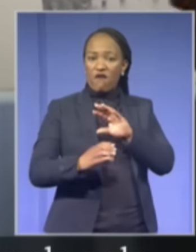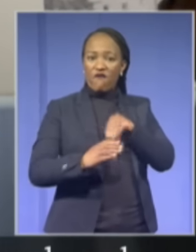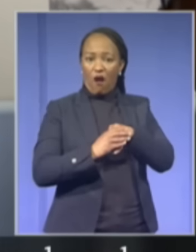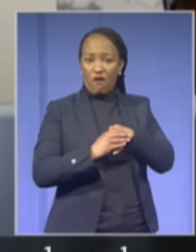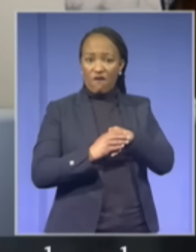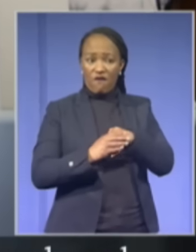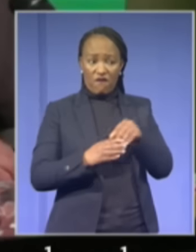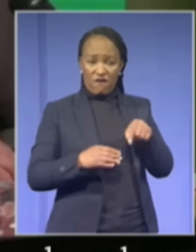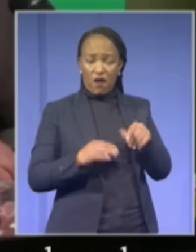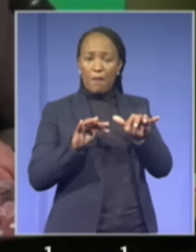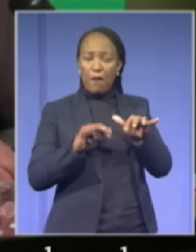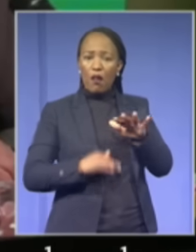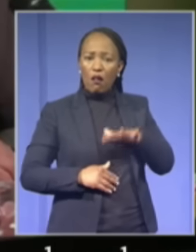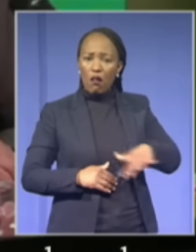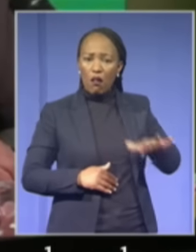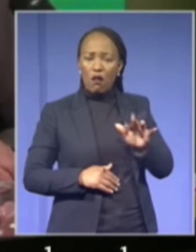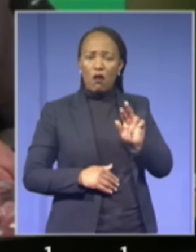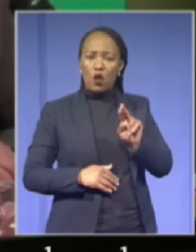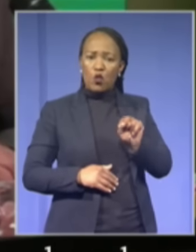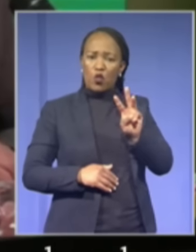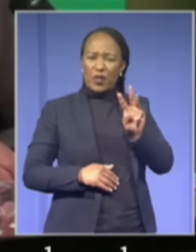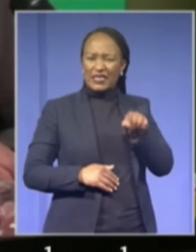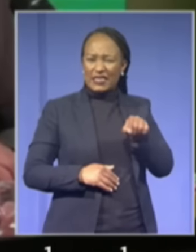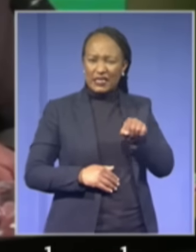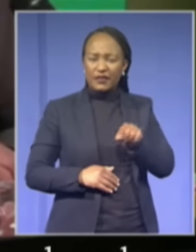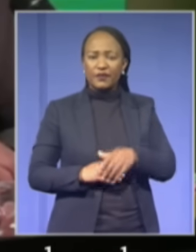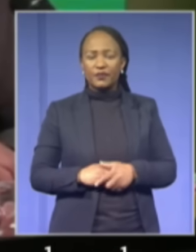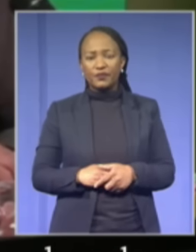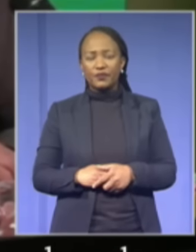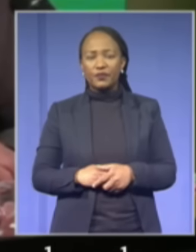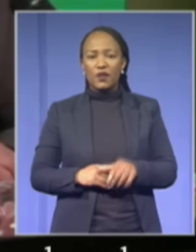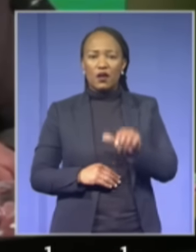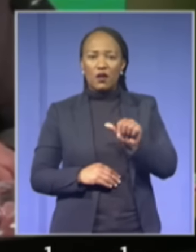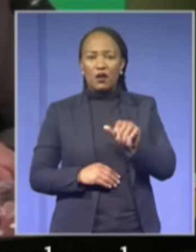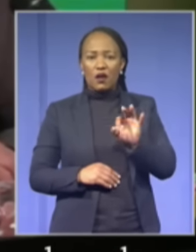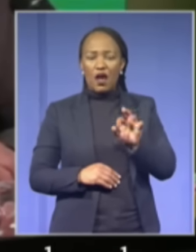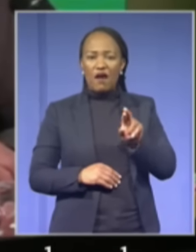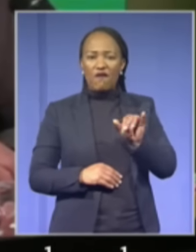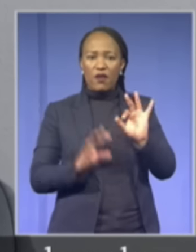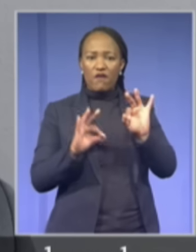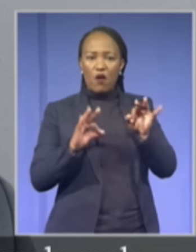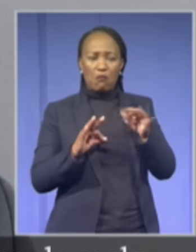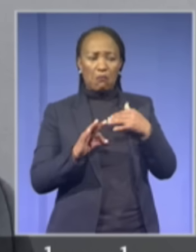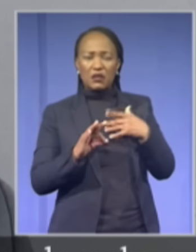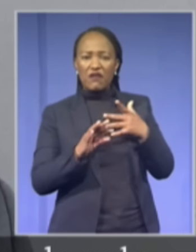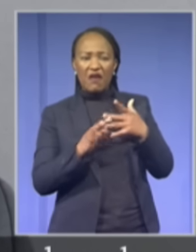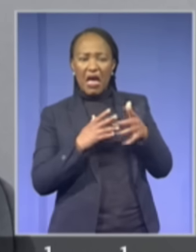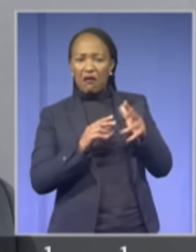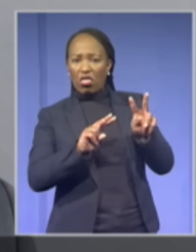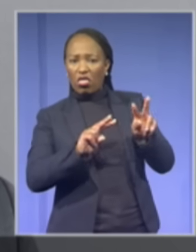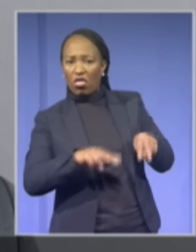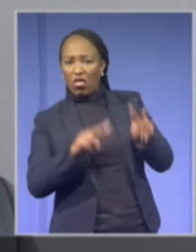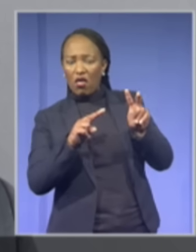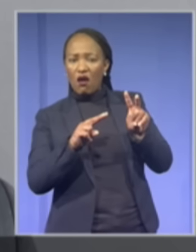mo moruleng. AfriForum ya re ga e tle go nyatsa le boeteledipele bope ba setso. AfriForum